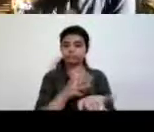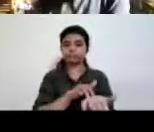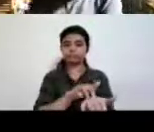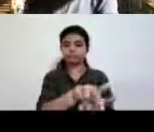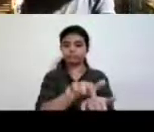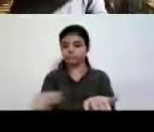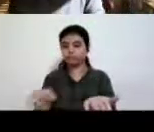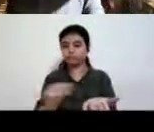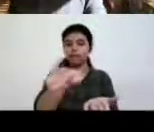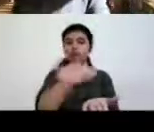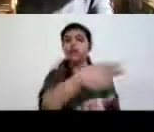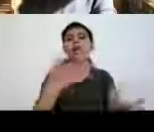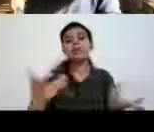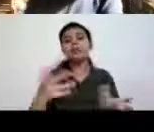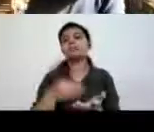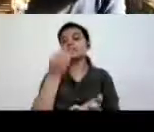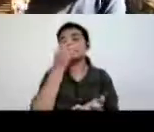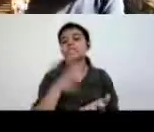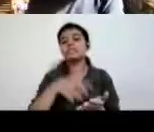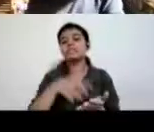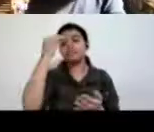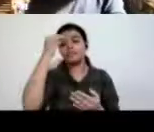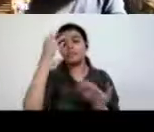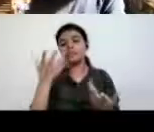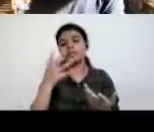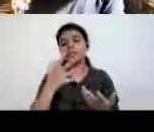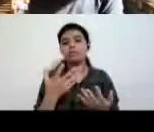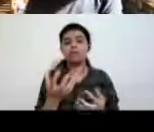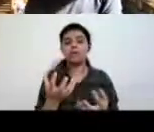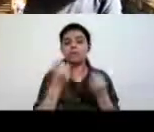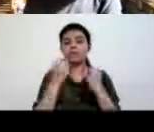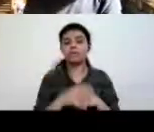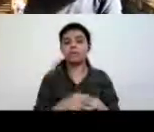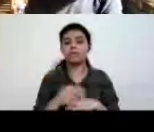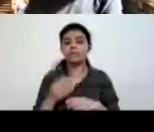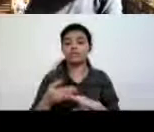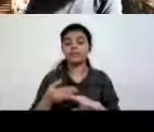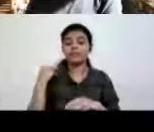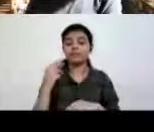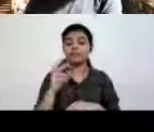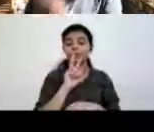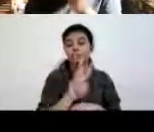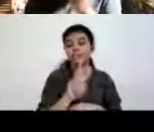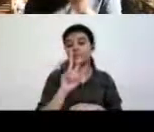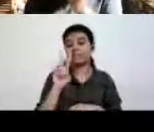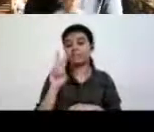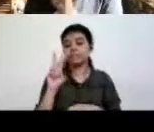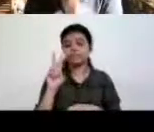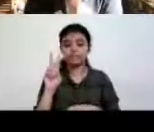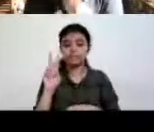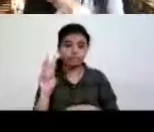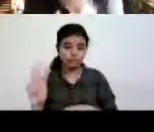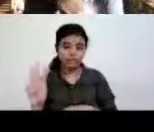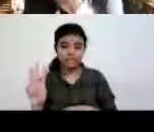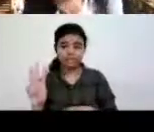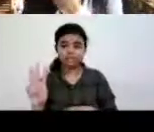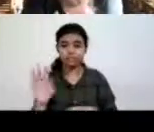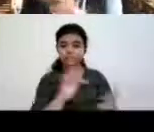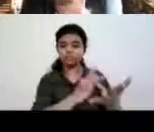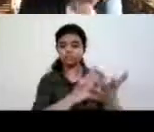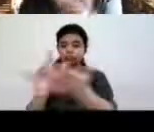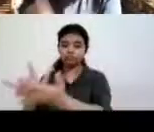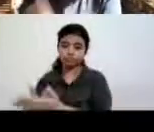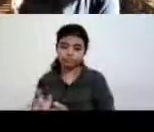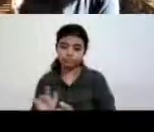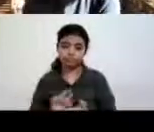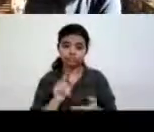tangible objects. We were implementing 23 hands-on stations in one building, which is like, it